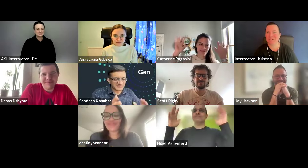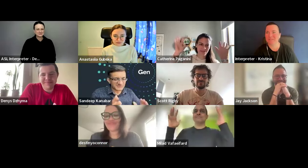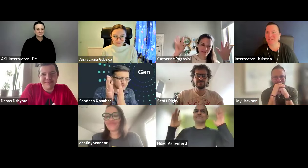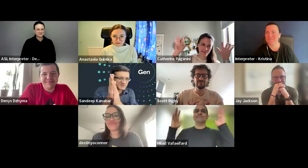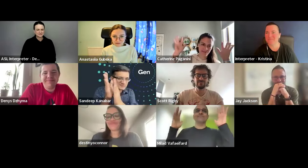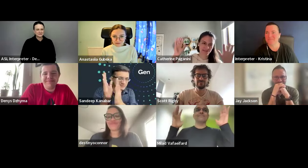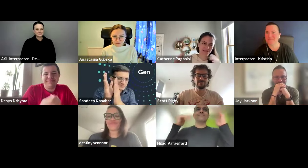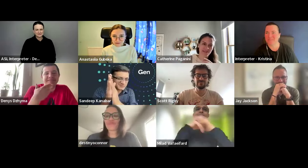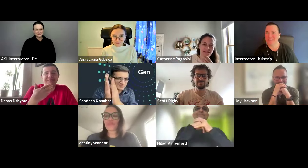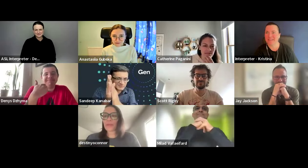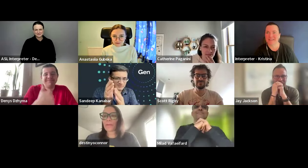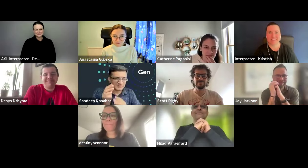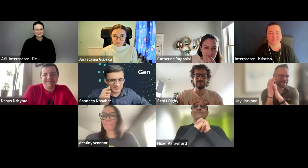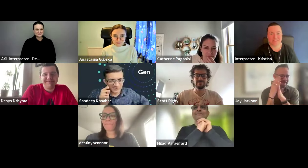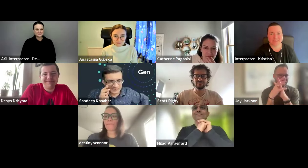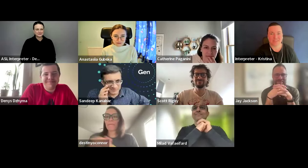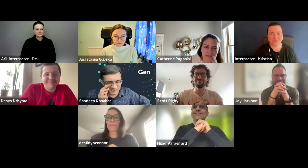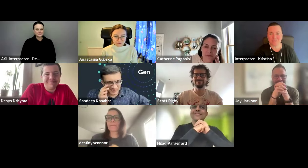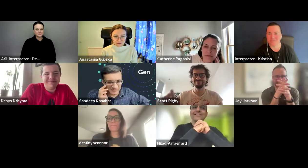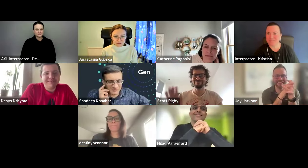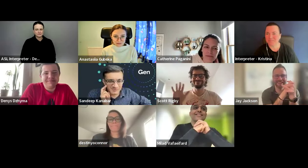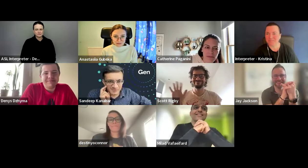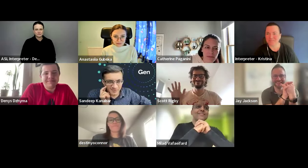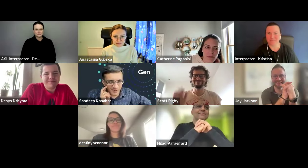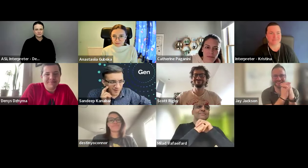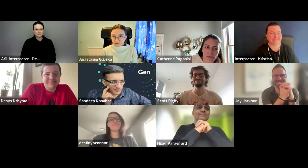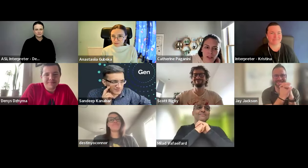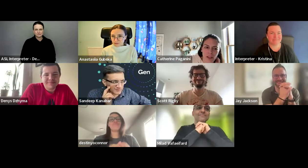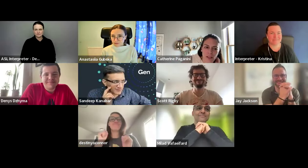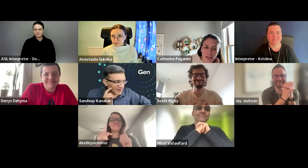Dennis. Welcome. Thank you.